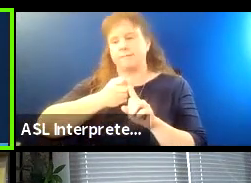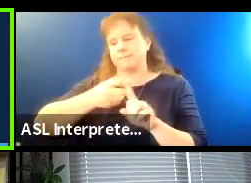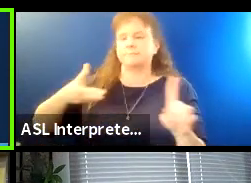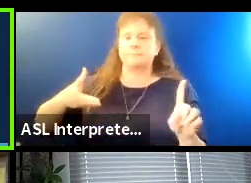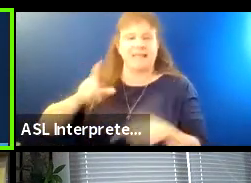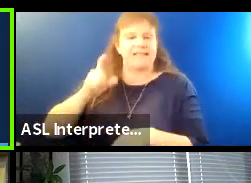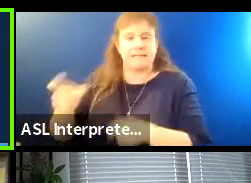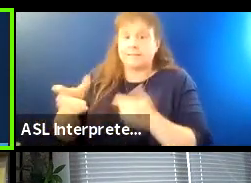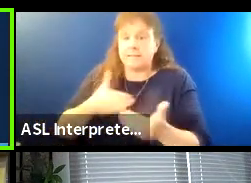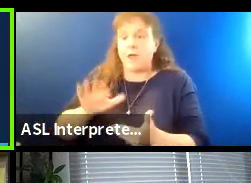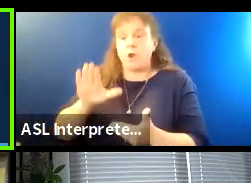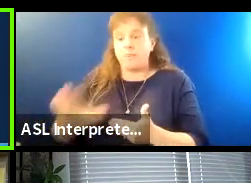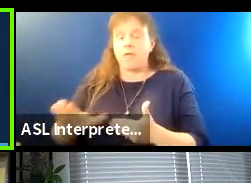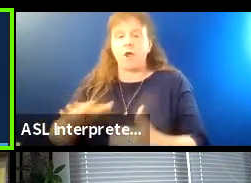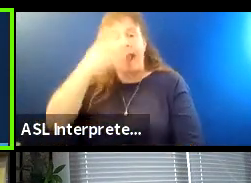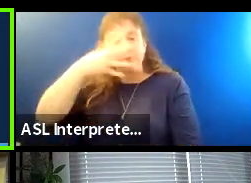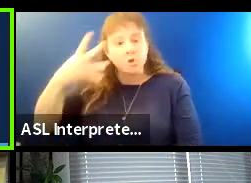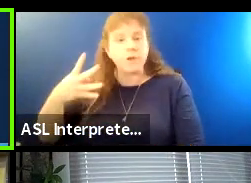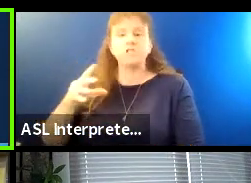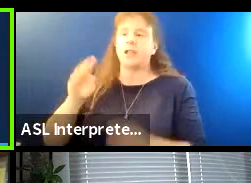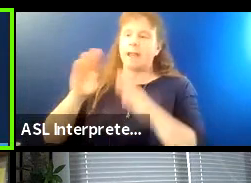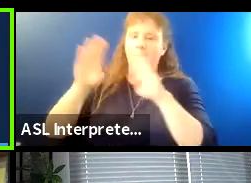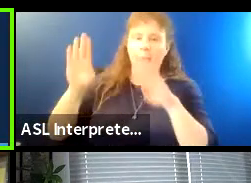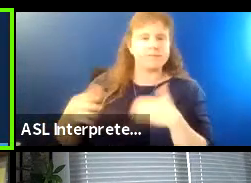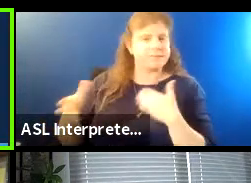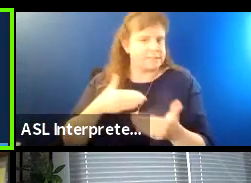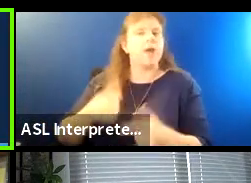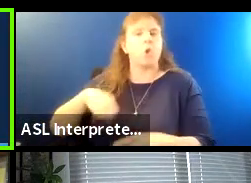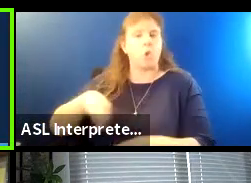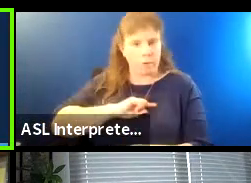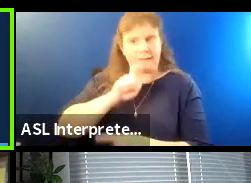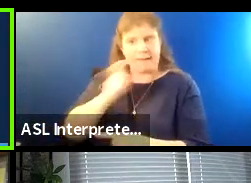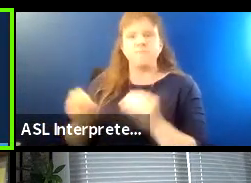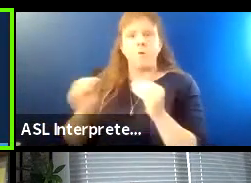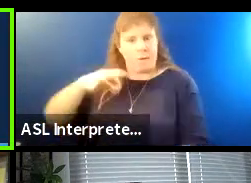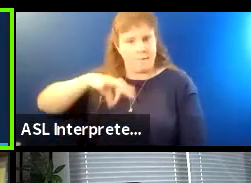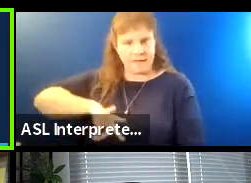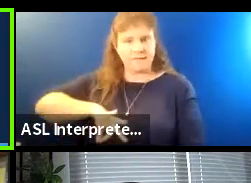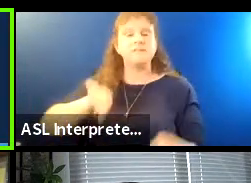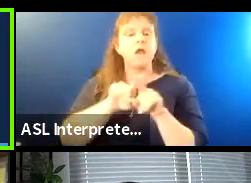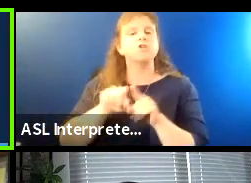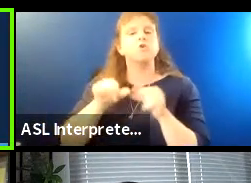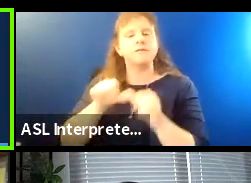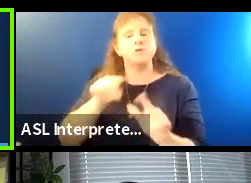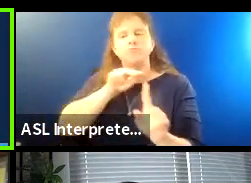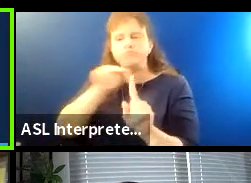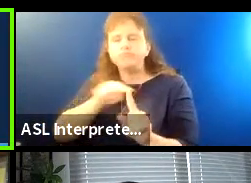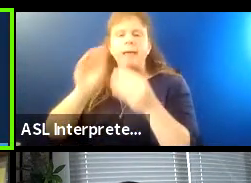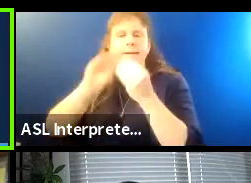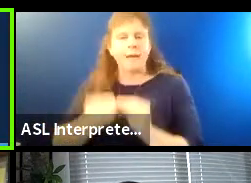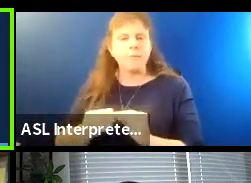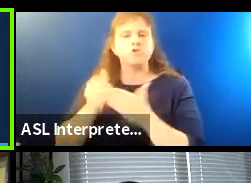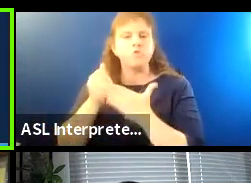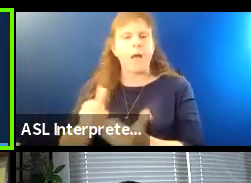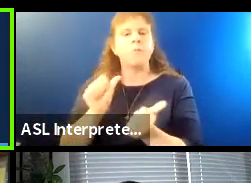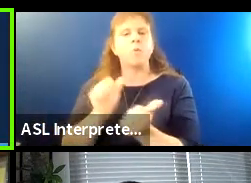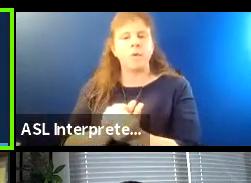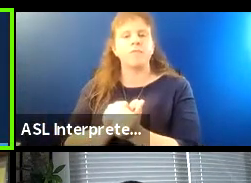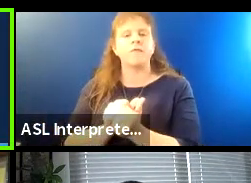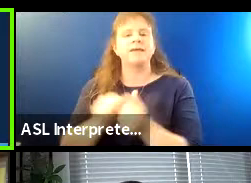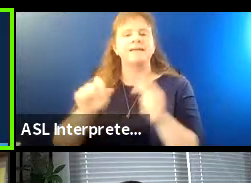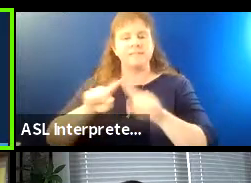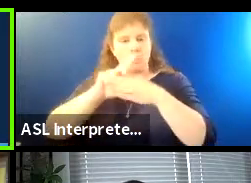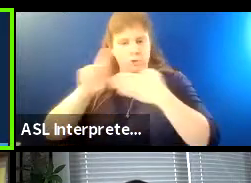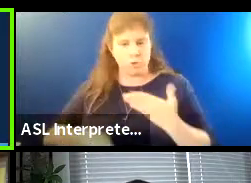status, and we began to use data and publish data to track and improve racial and disability justice outcomes. We expanded capacity to